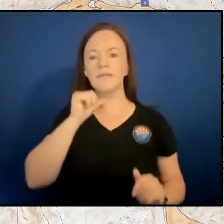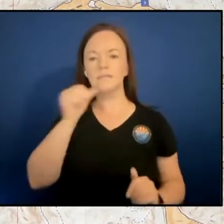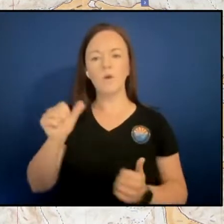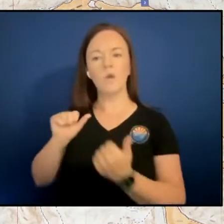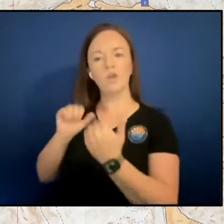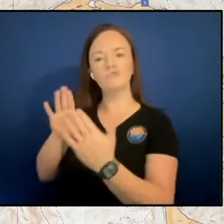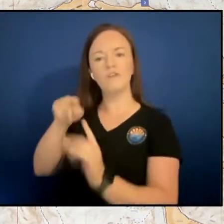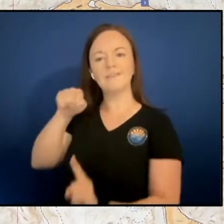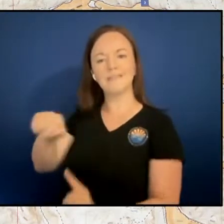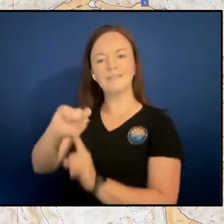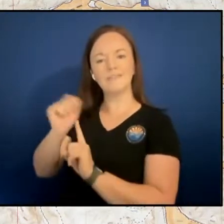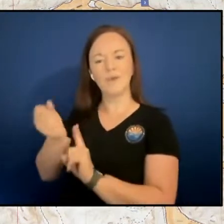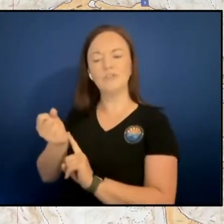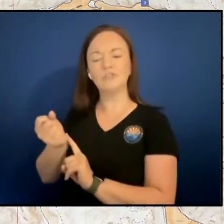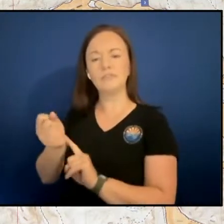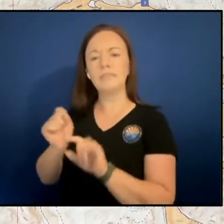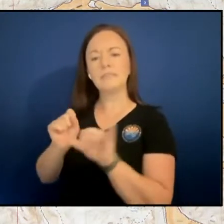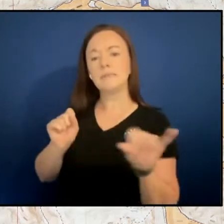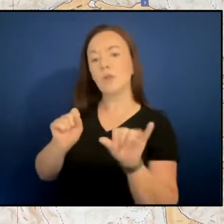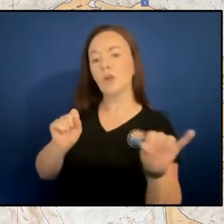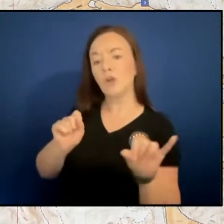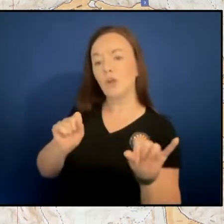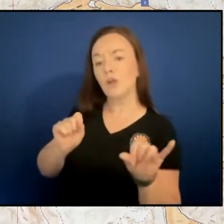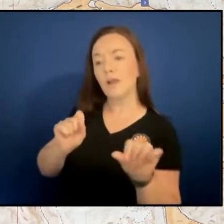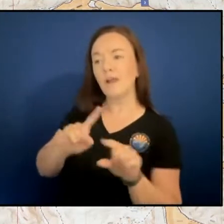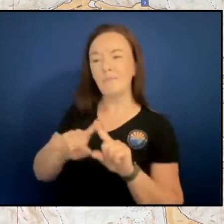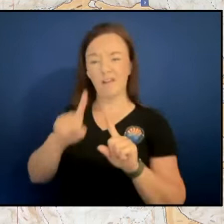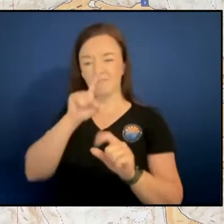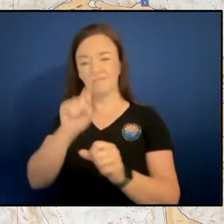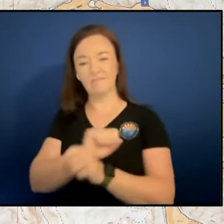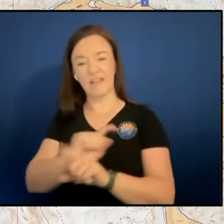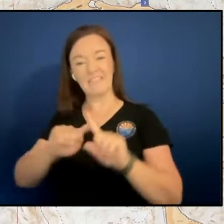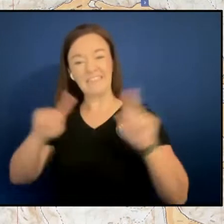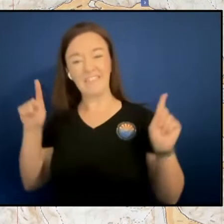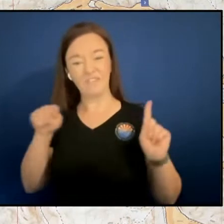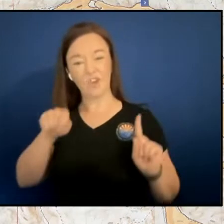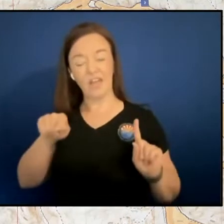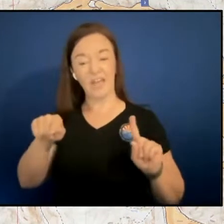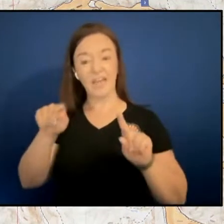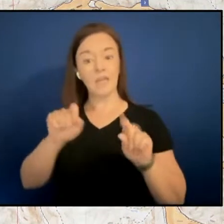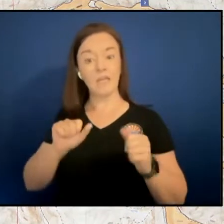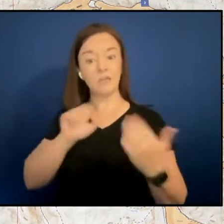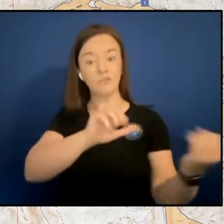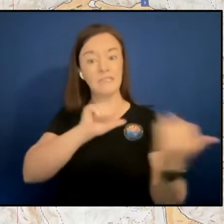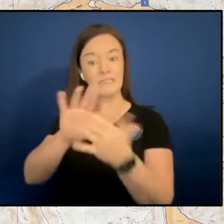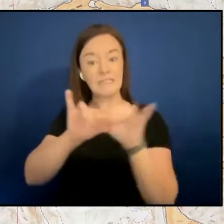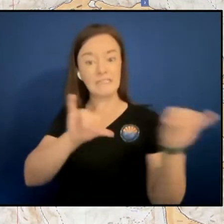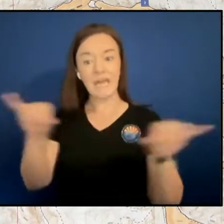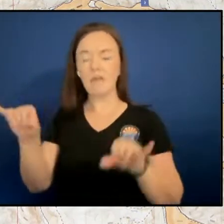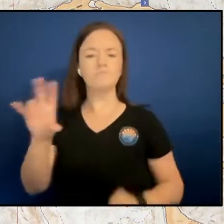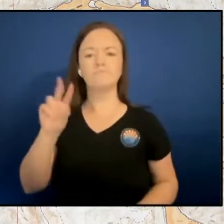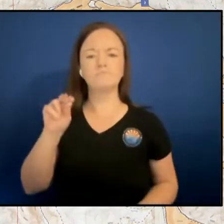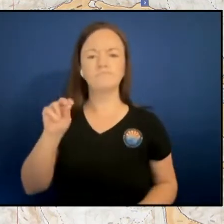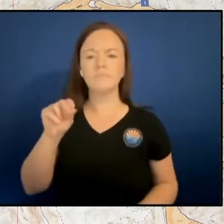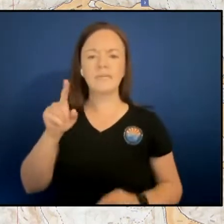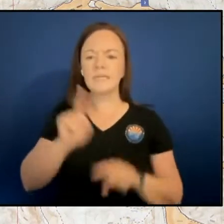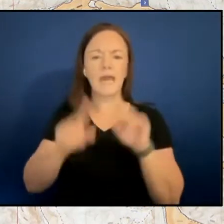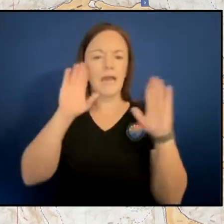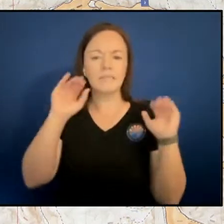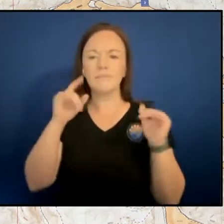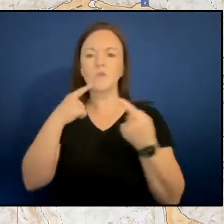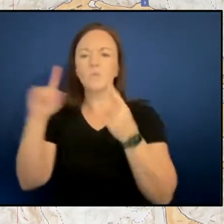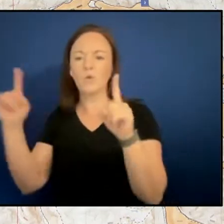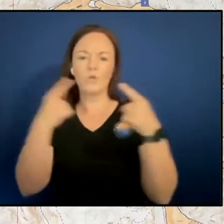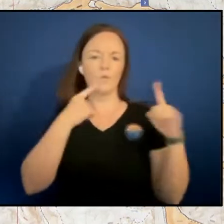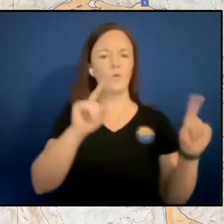may have some similarities, but the differences are more what we should be concerned about. We don't treat them as the same and think, oh, that worked there, it's going to work